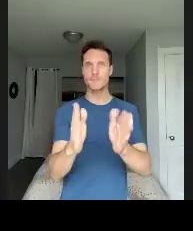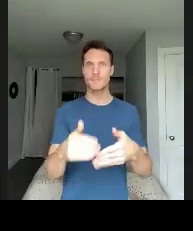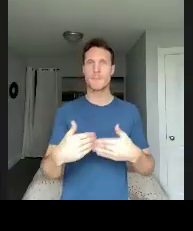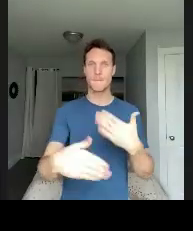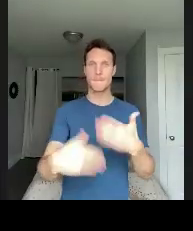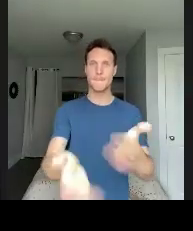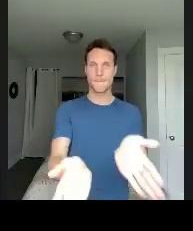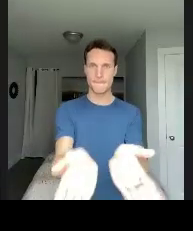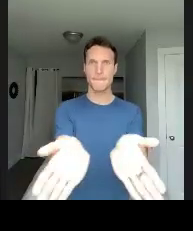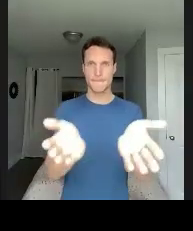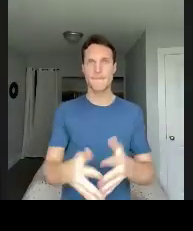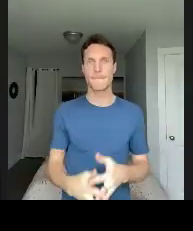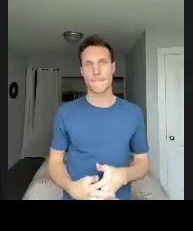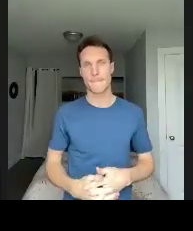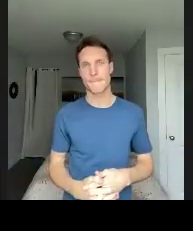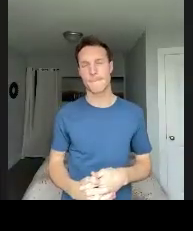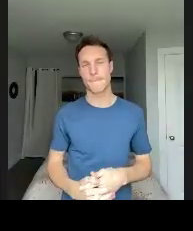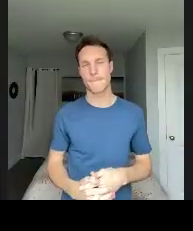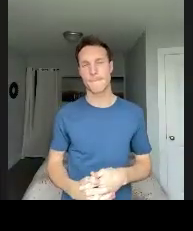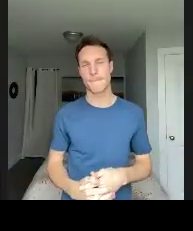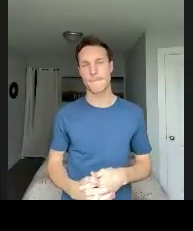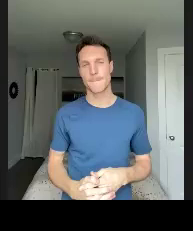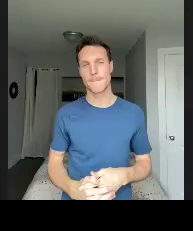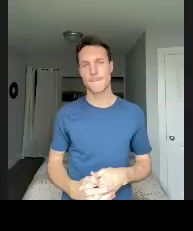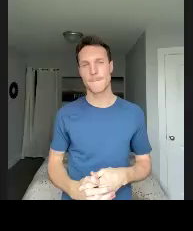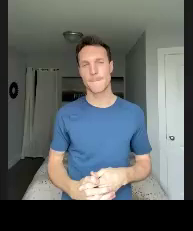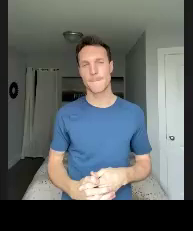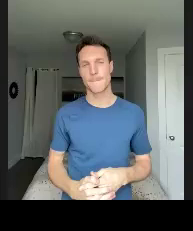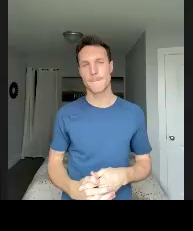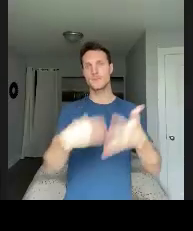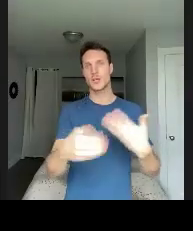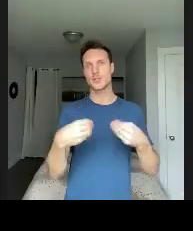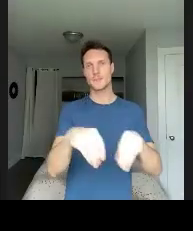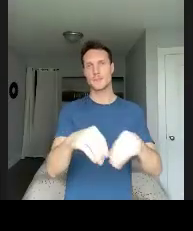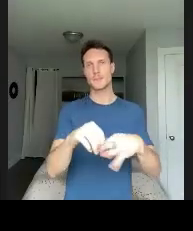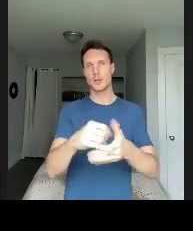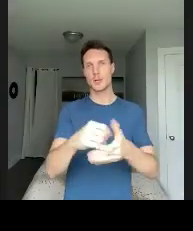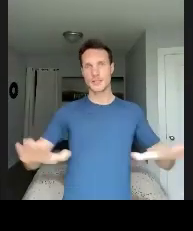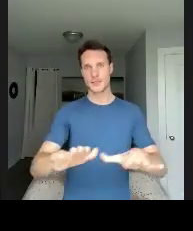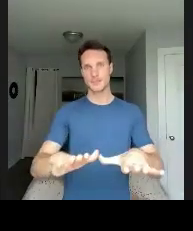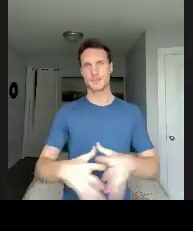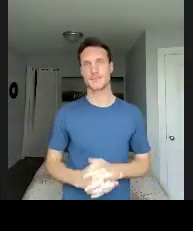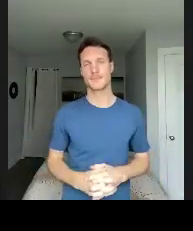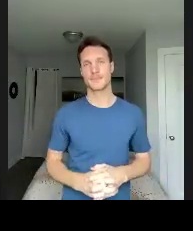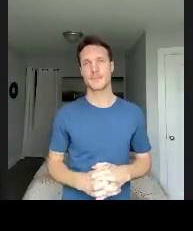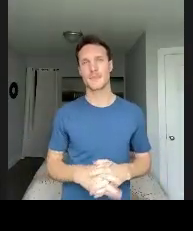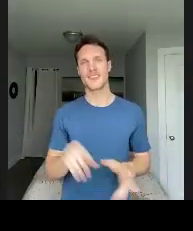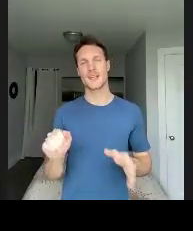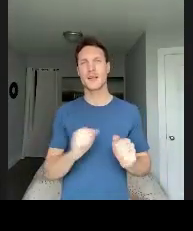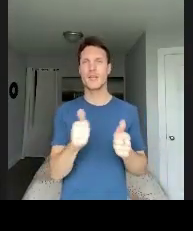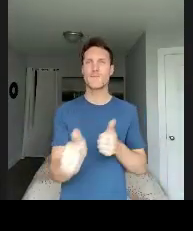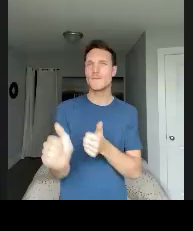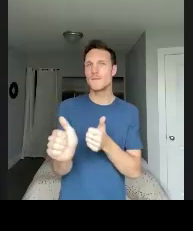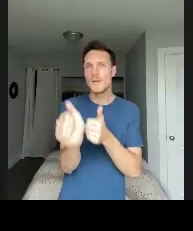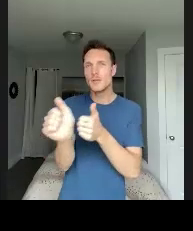a formalized process finally in place for everyone to kind of follow along with us on. But of